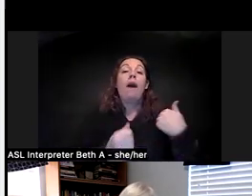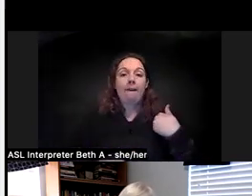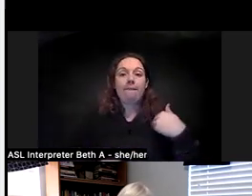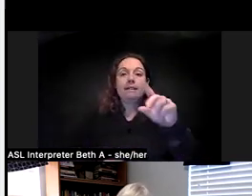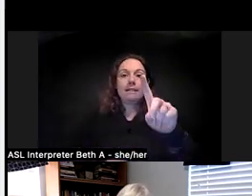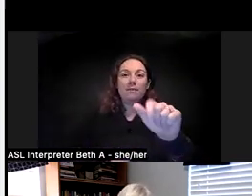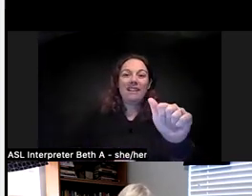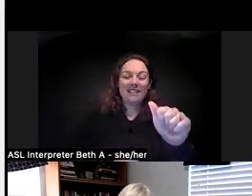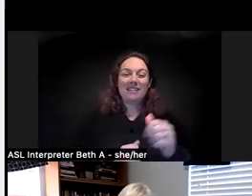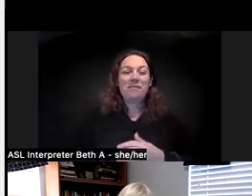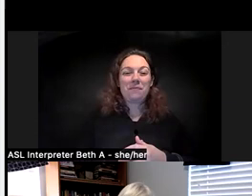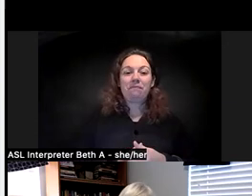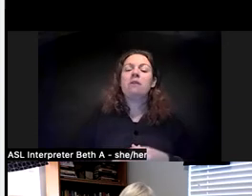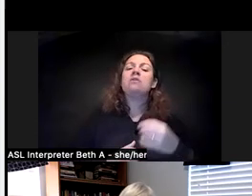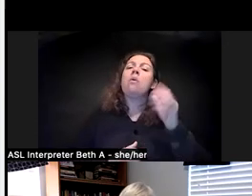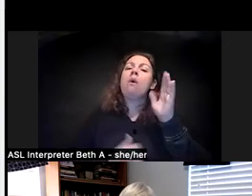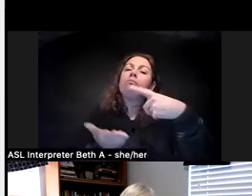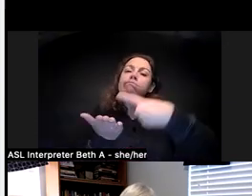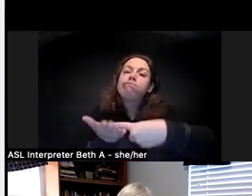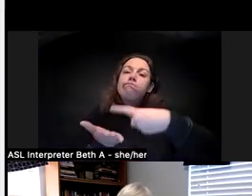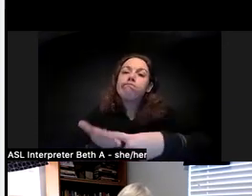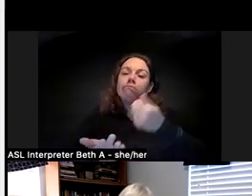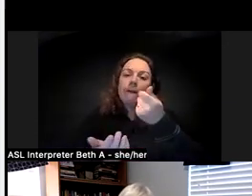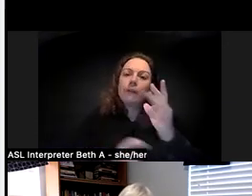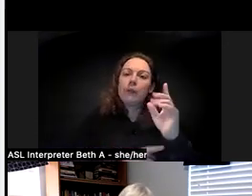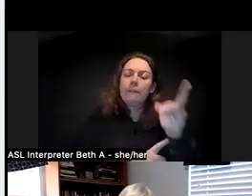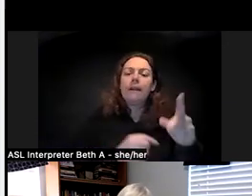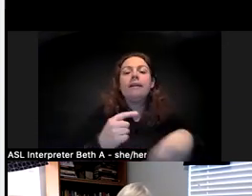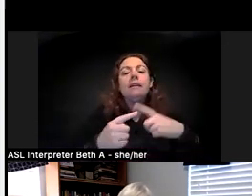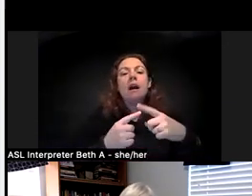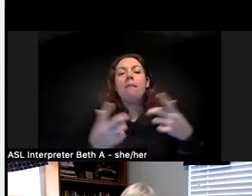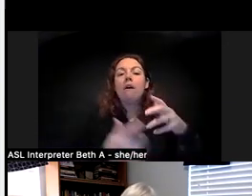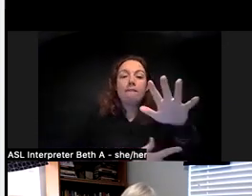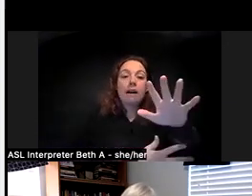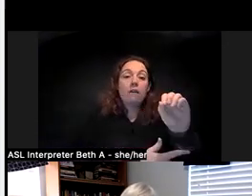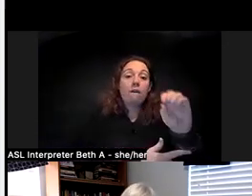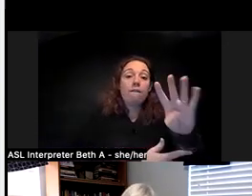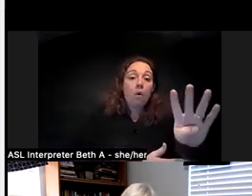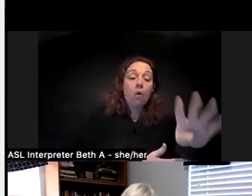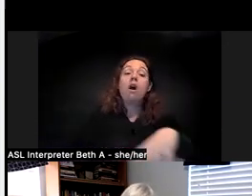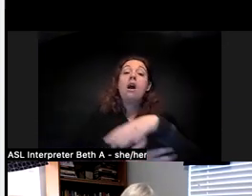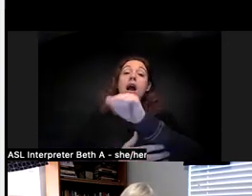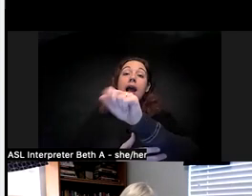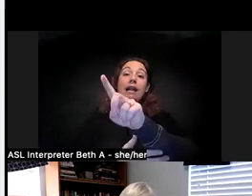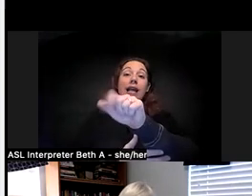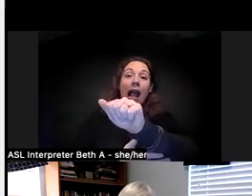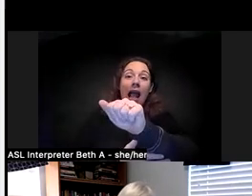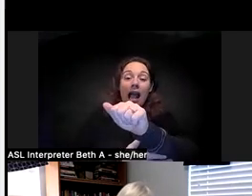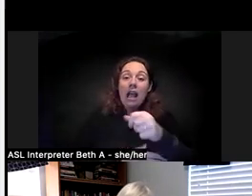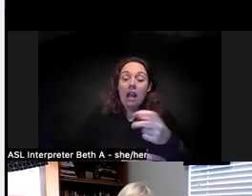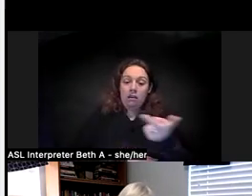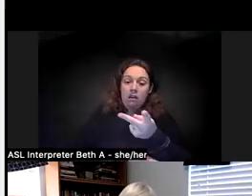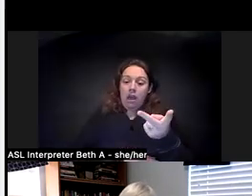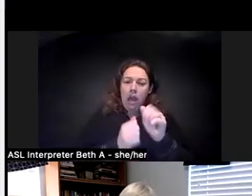like to talk about for the next couple of minutes is, what does Section 504 in the ADA look like in cultural organizations?